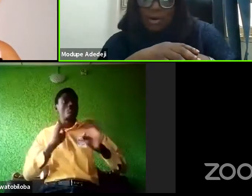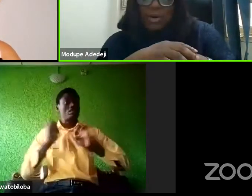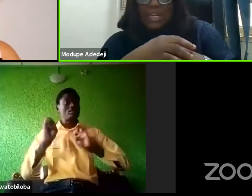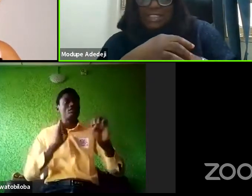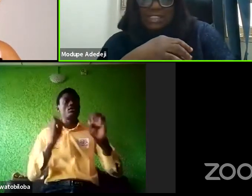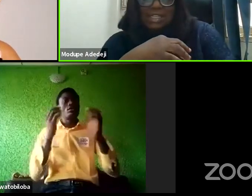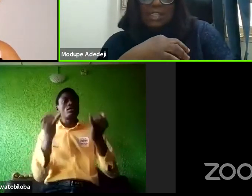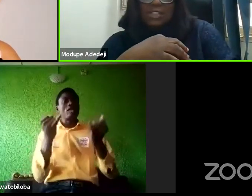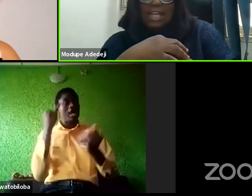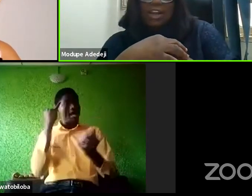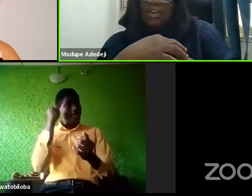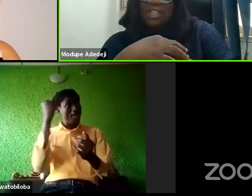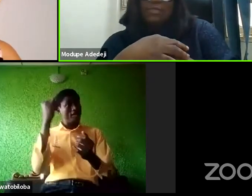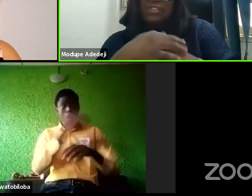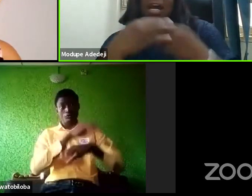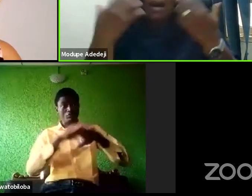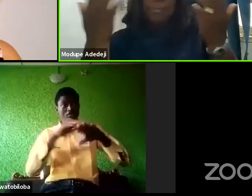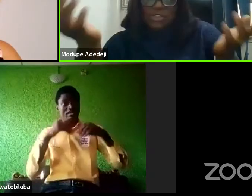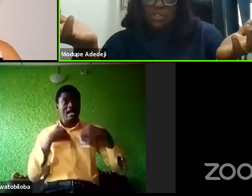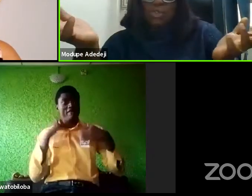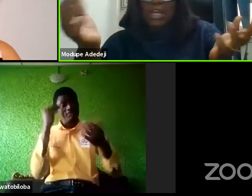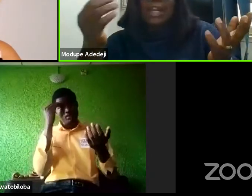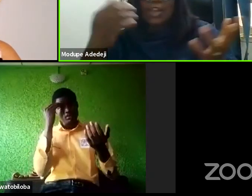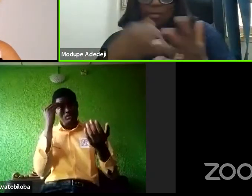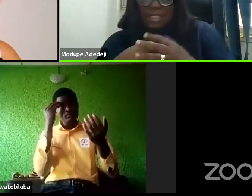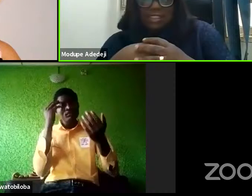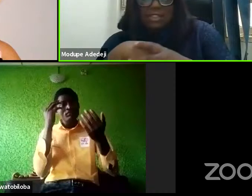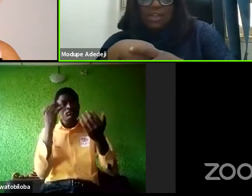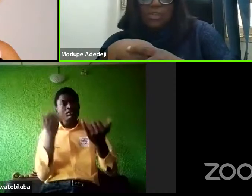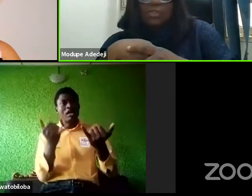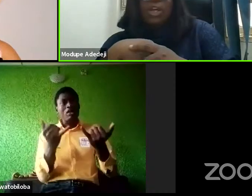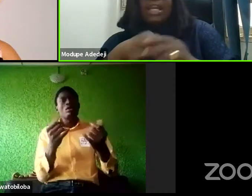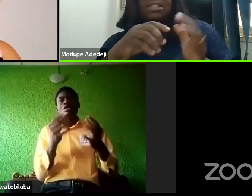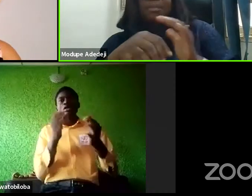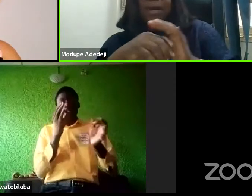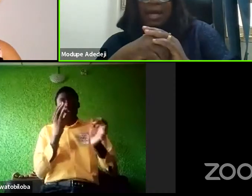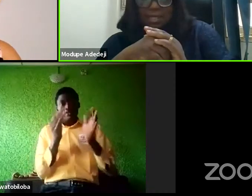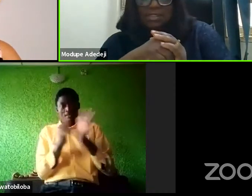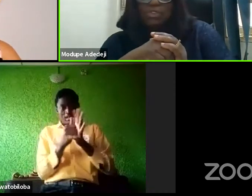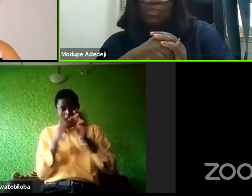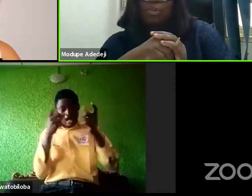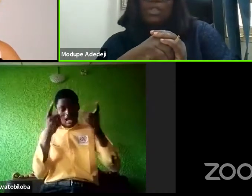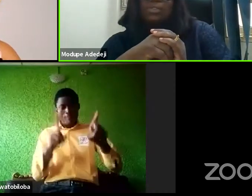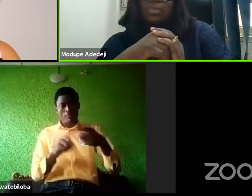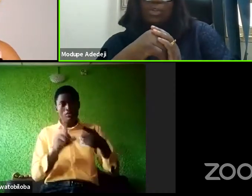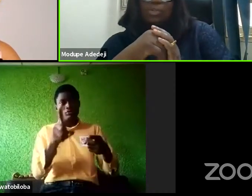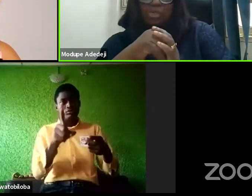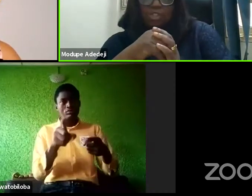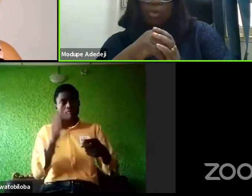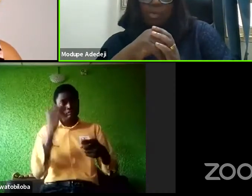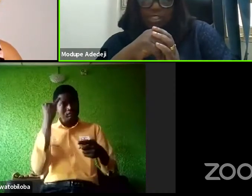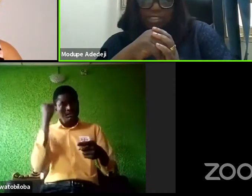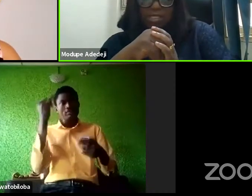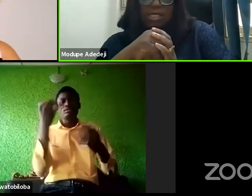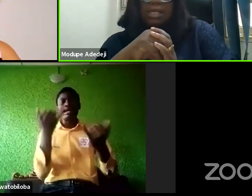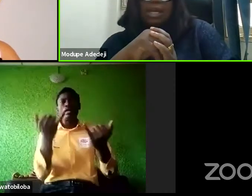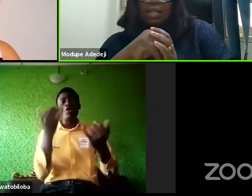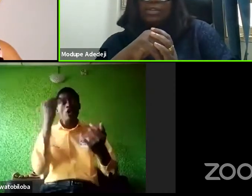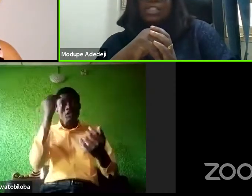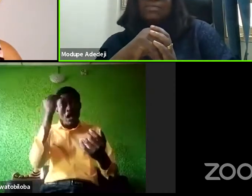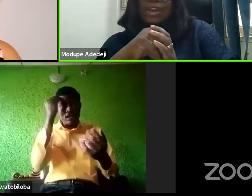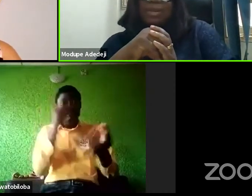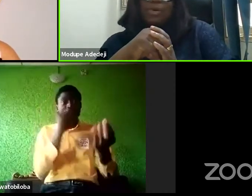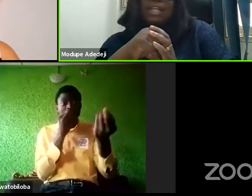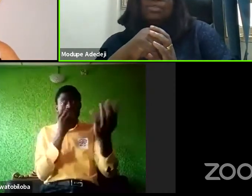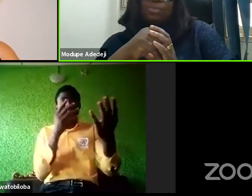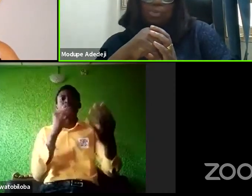saying wow already. Then if it's not happening to you, you cannot imagine. So knowledge is power. You should know what is going on in your body.